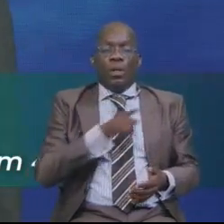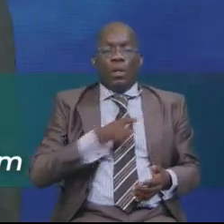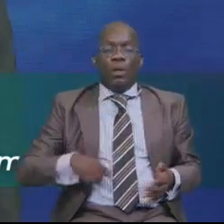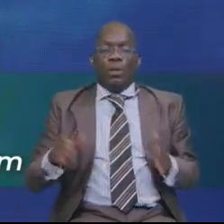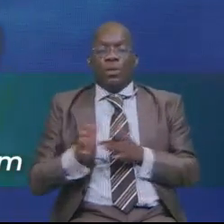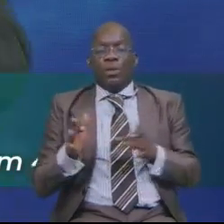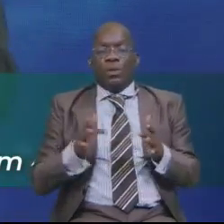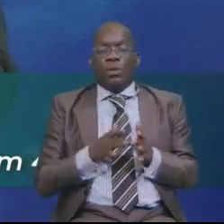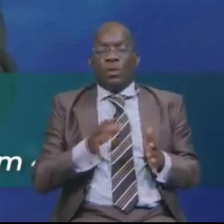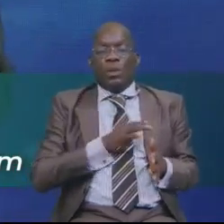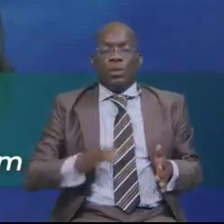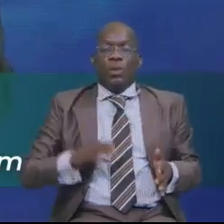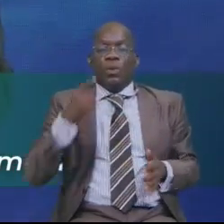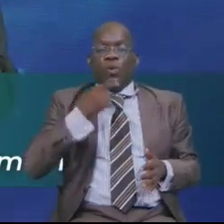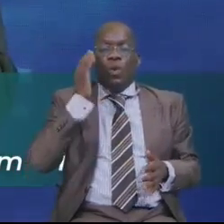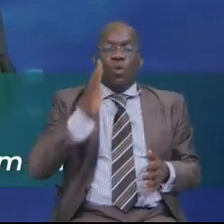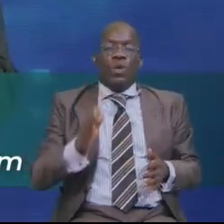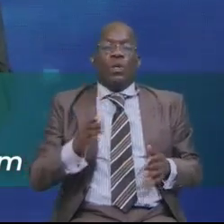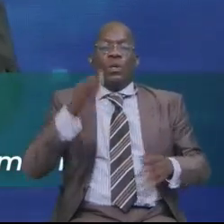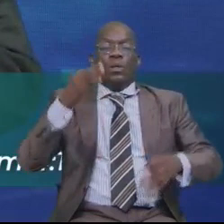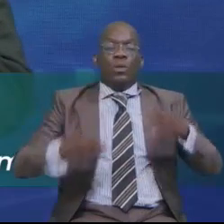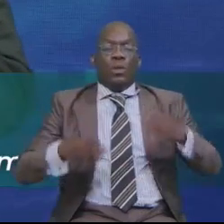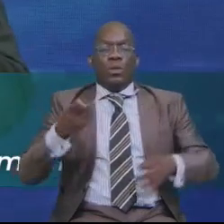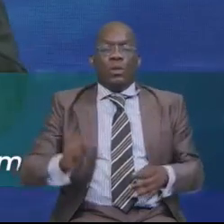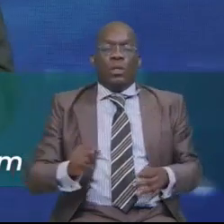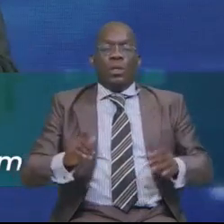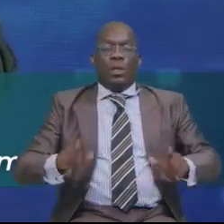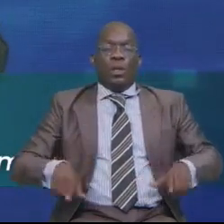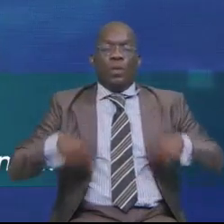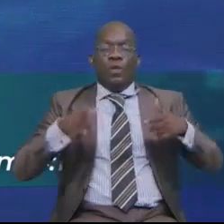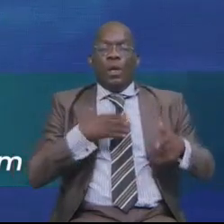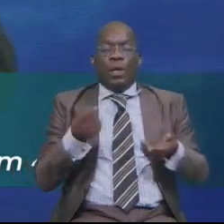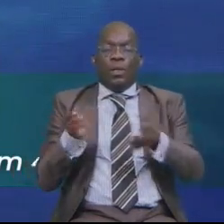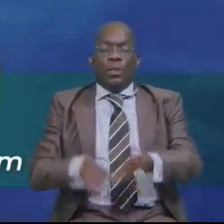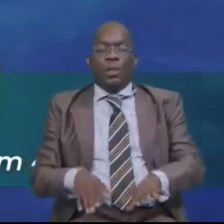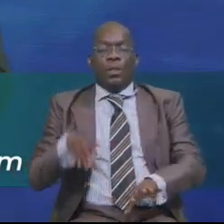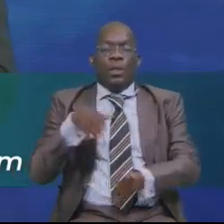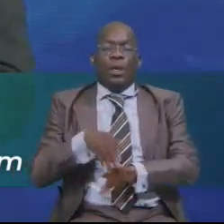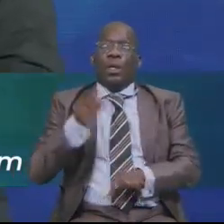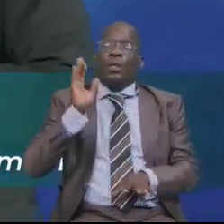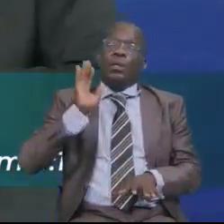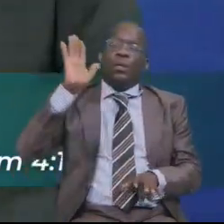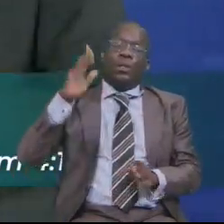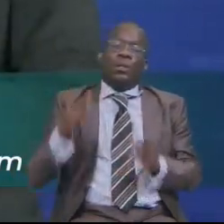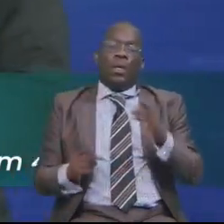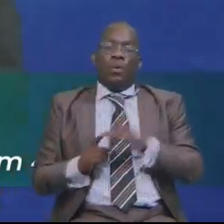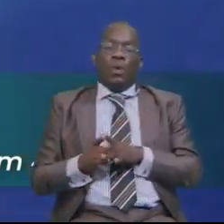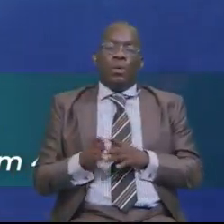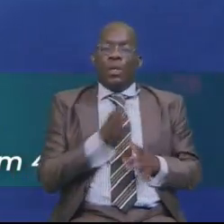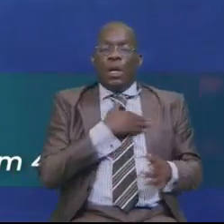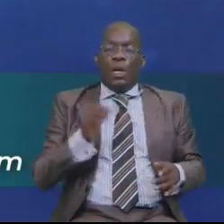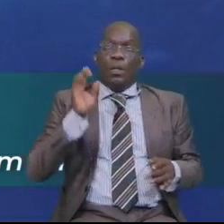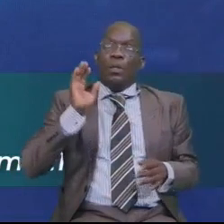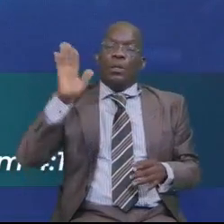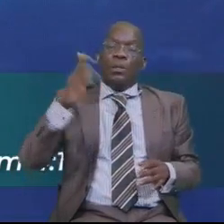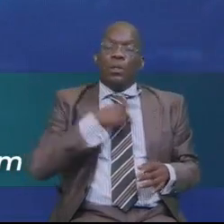judge the quick and the dead at his appearing and his kingdom. Verse 2, preach the